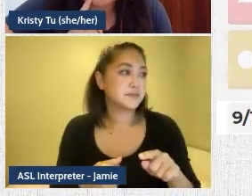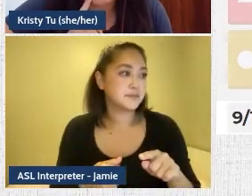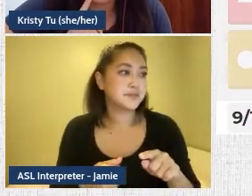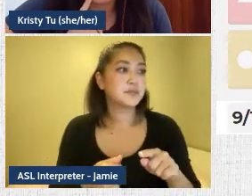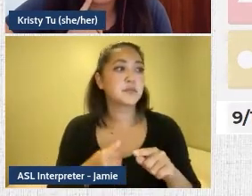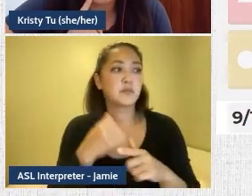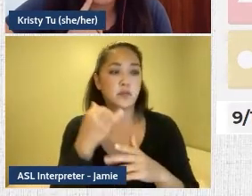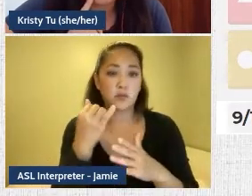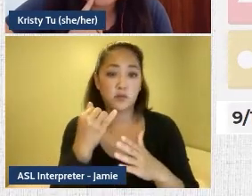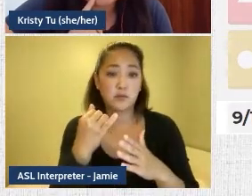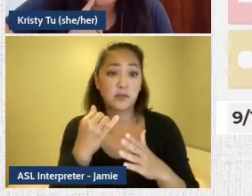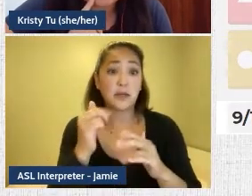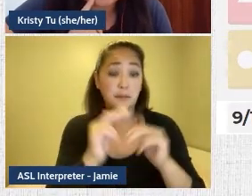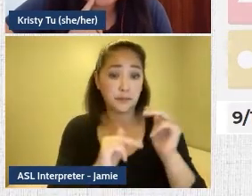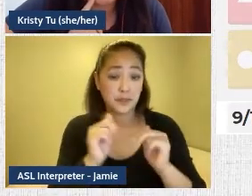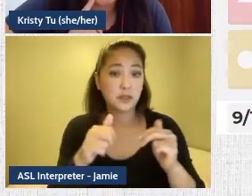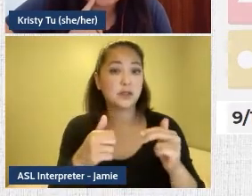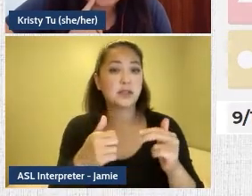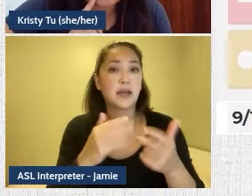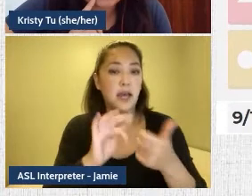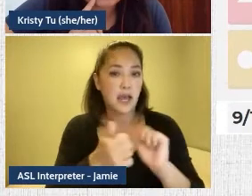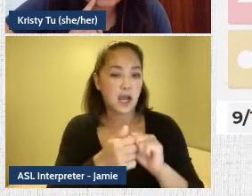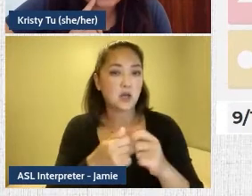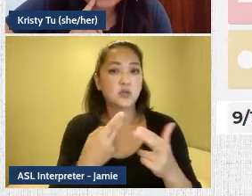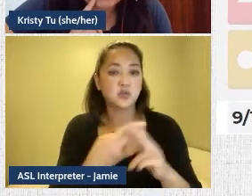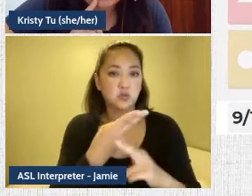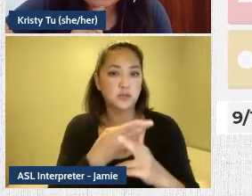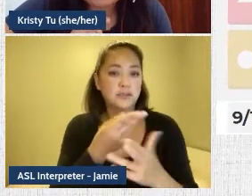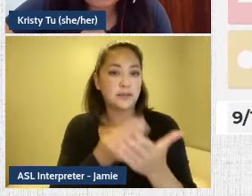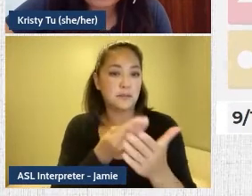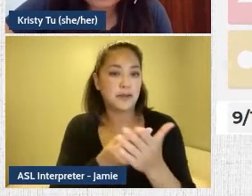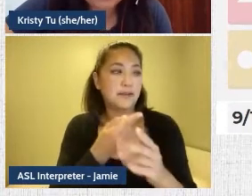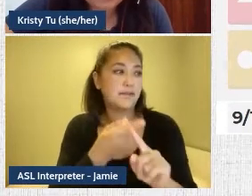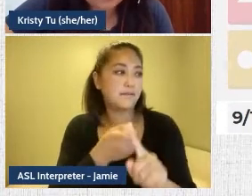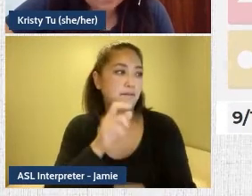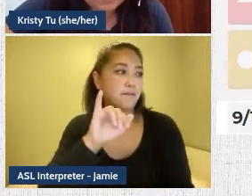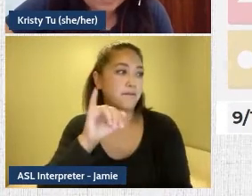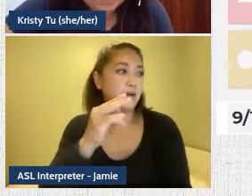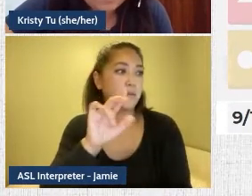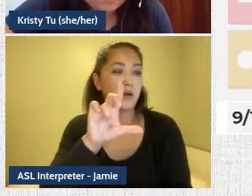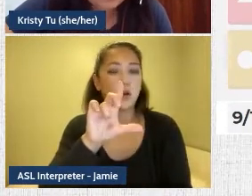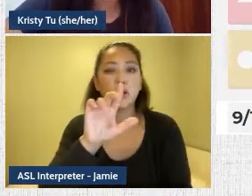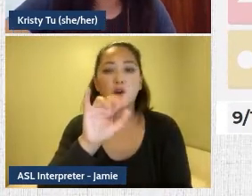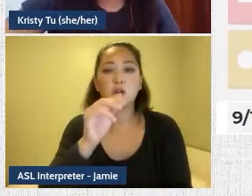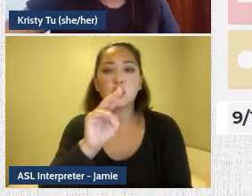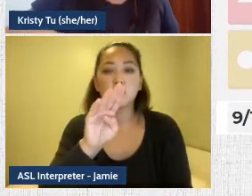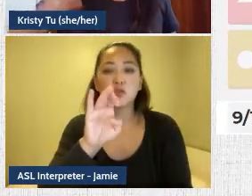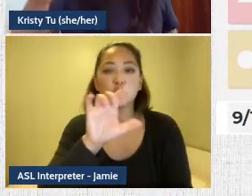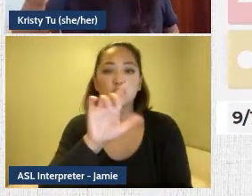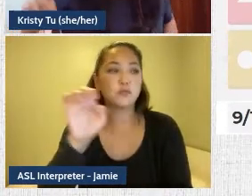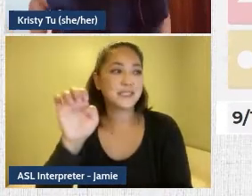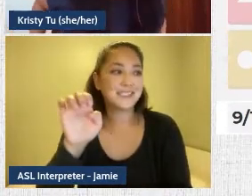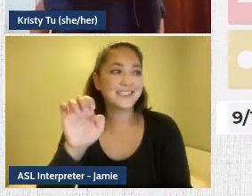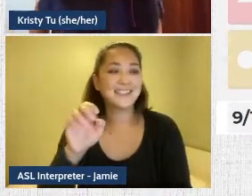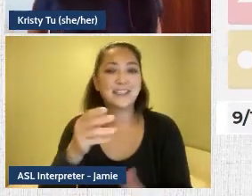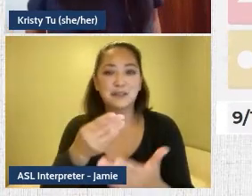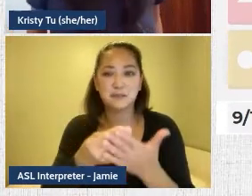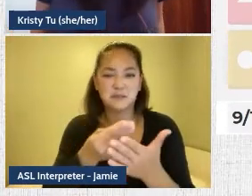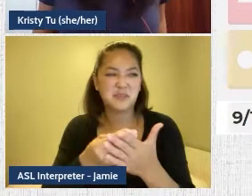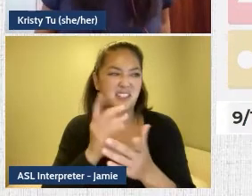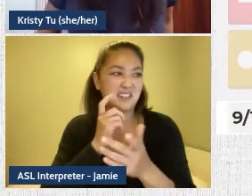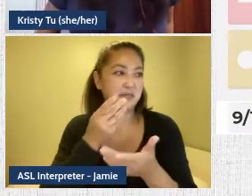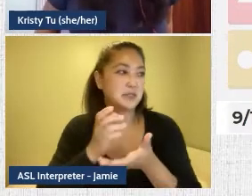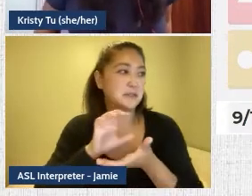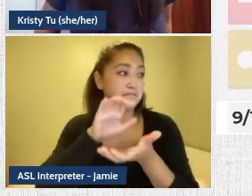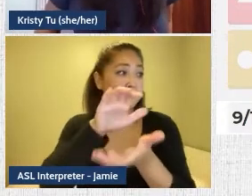built using money raised by the Jubilee campaign, which more than half of it contributed by John Caruthers,